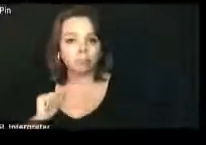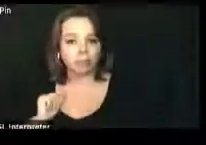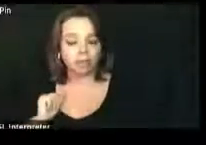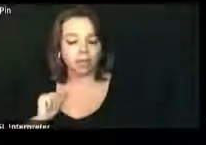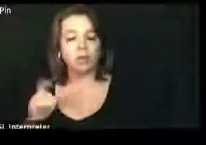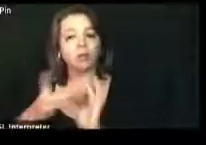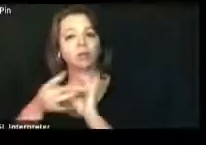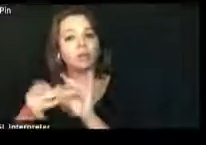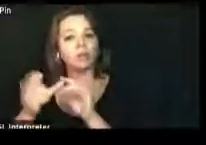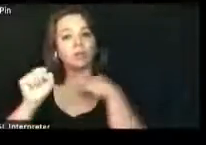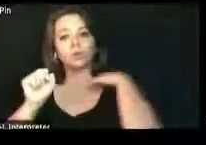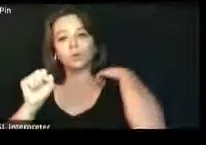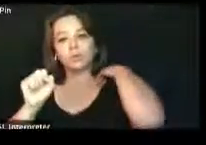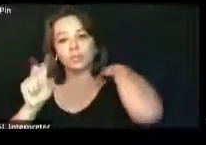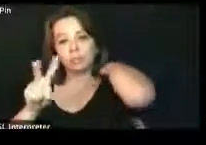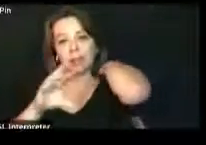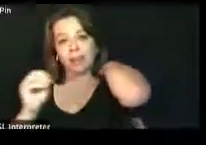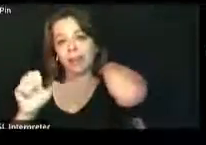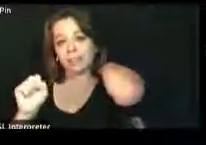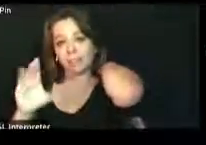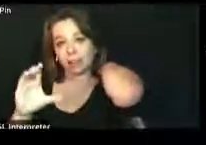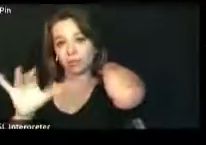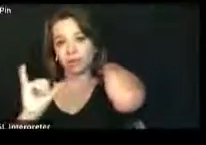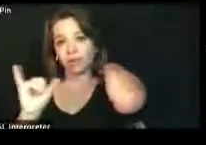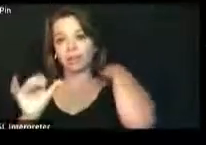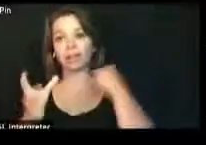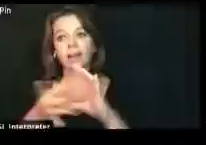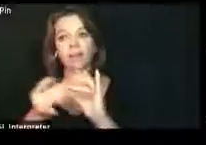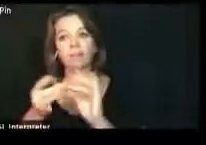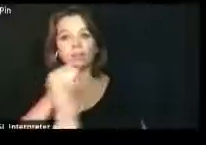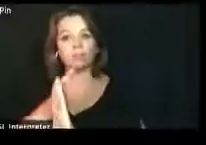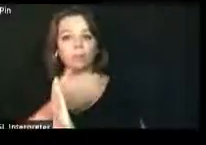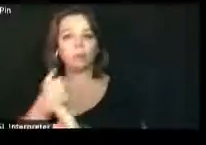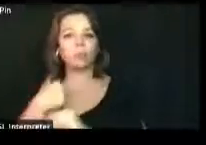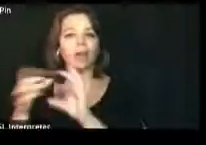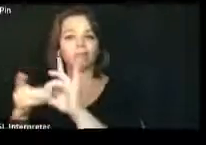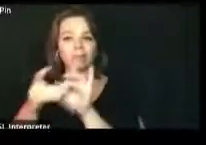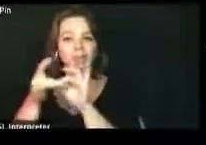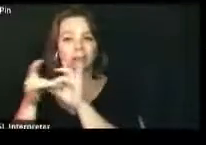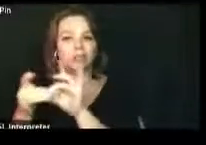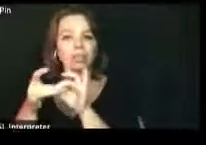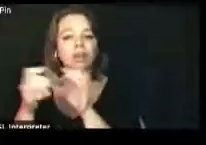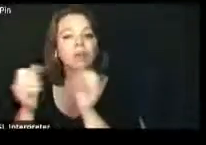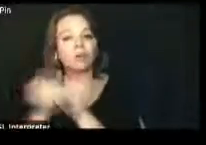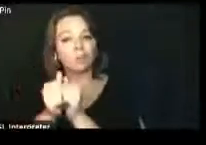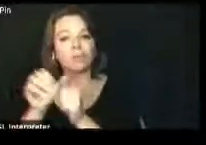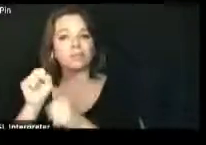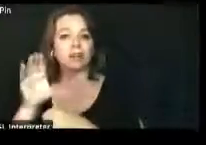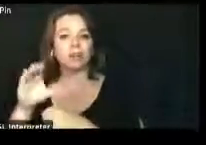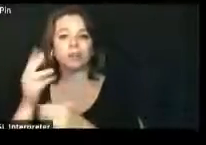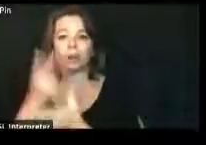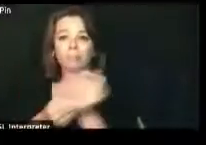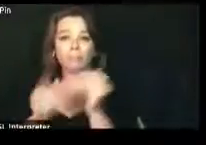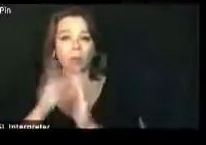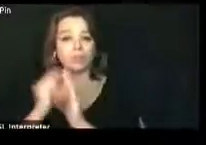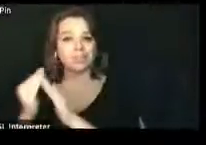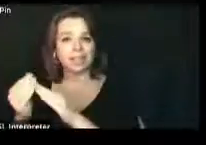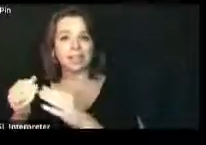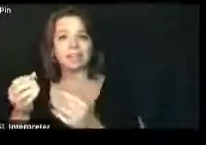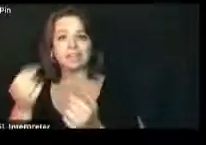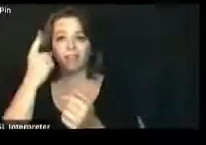and Santa Clarita. As I stated before, we have a synergy with Santa Clarita. Both cities are prone to